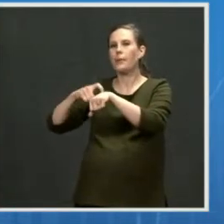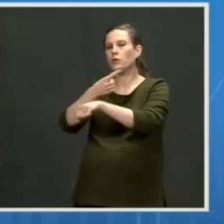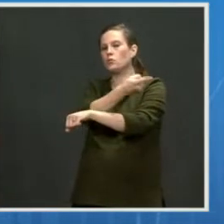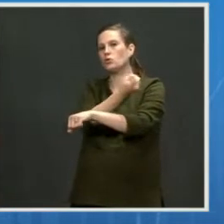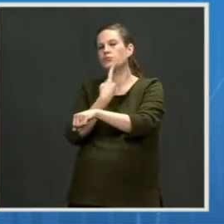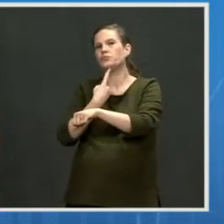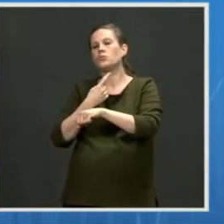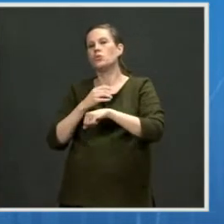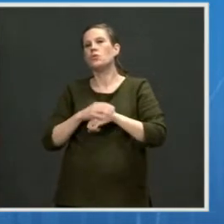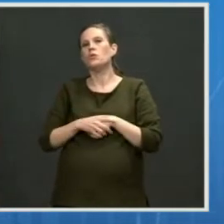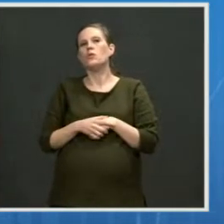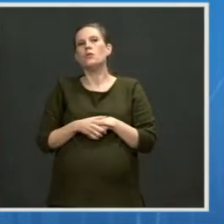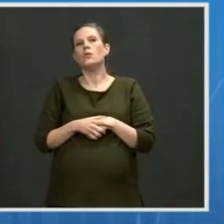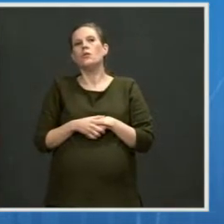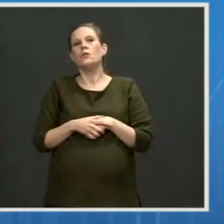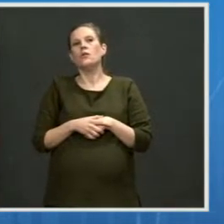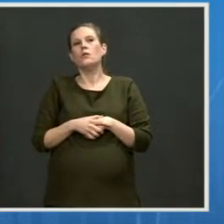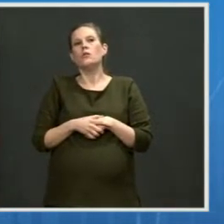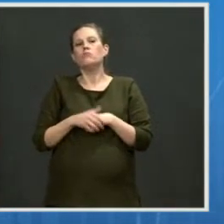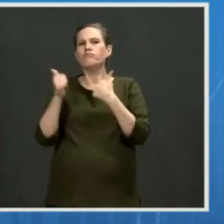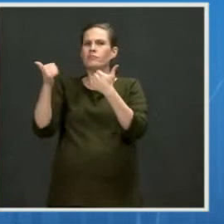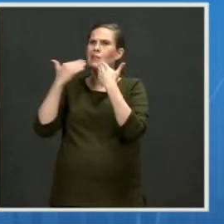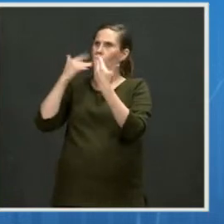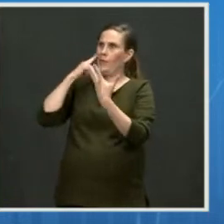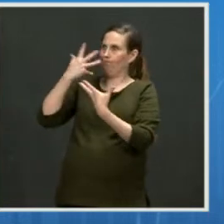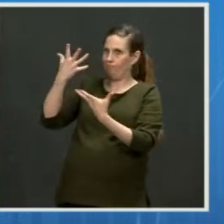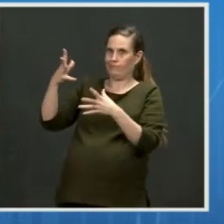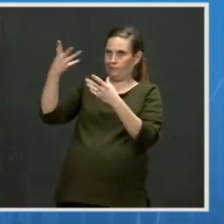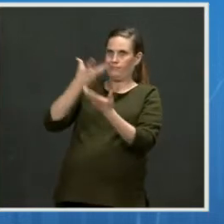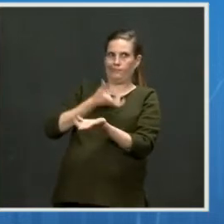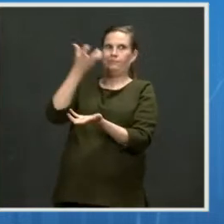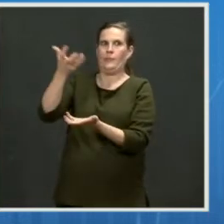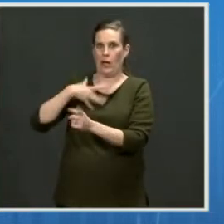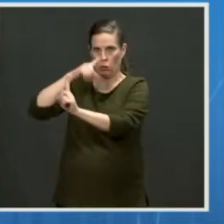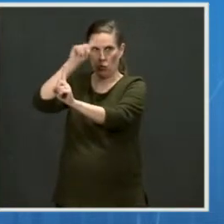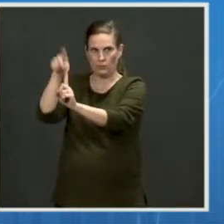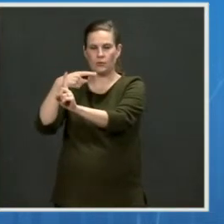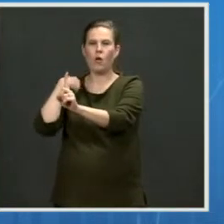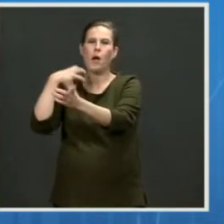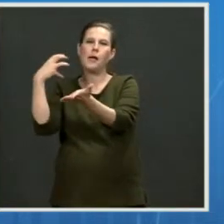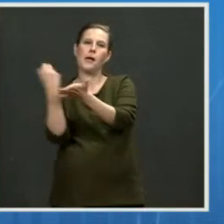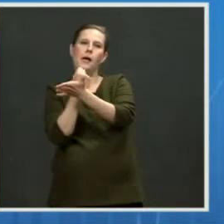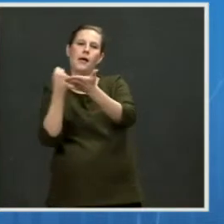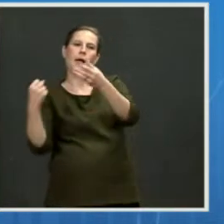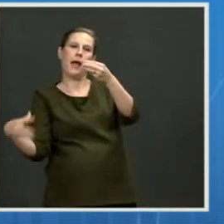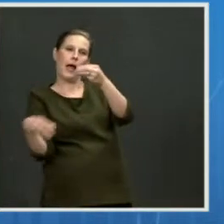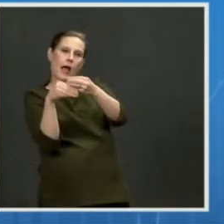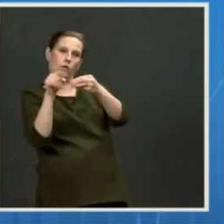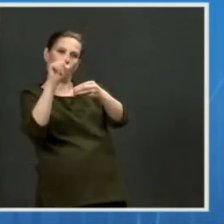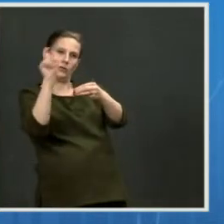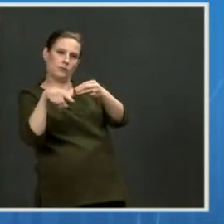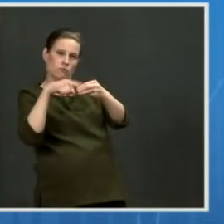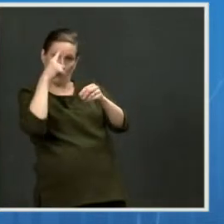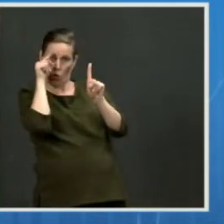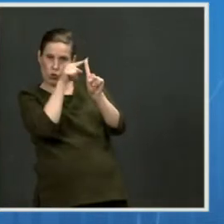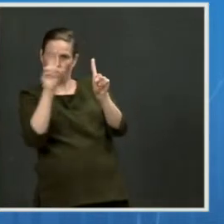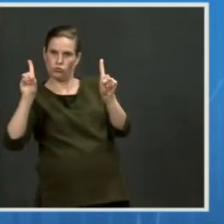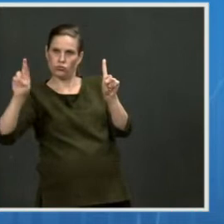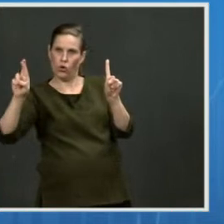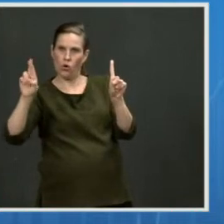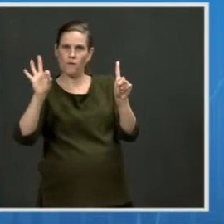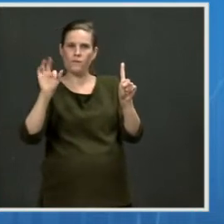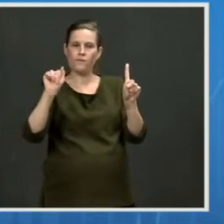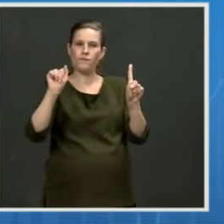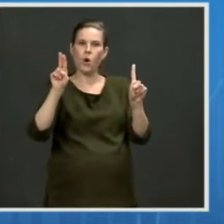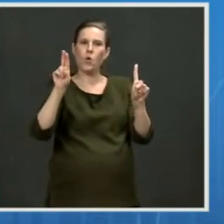Thank you for taking my question. I wanted to follow up with Dr. Fauci. What do you think, Dr. Fauci, about